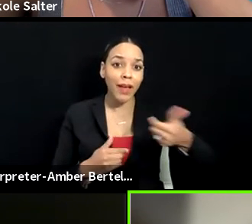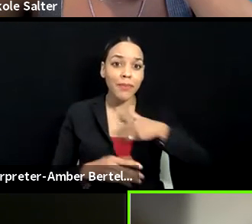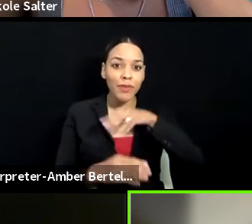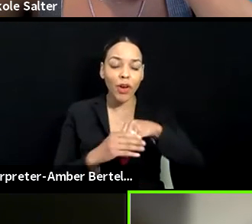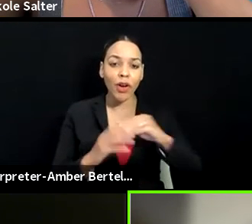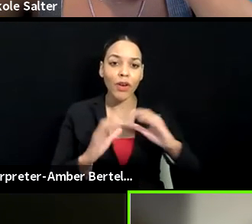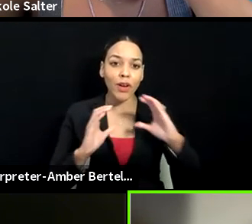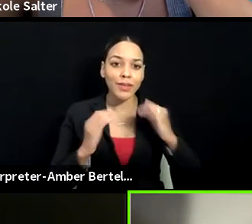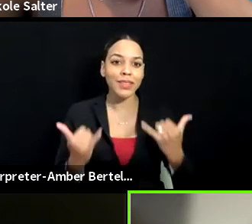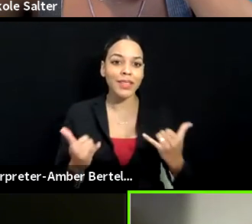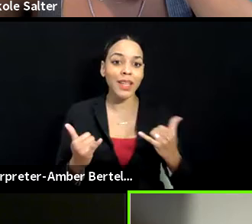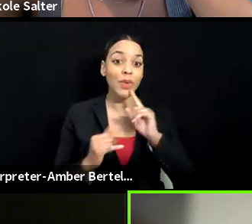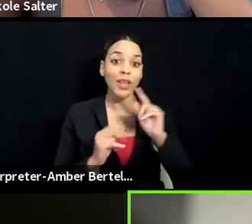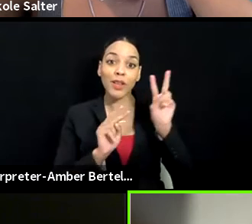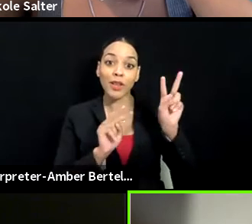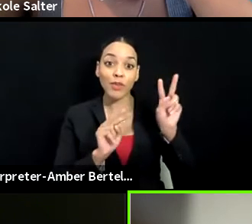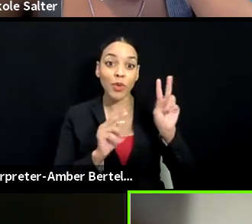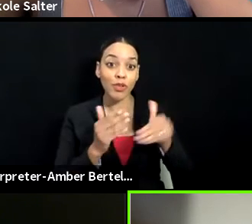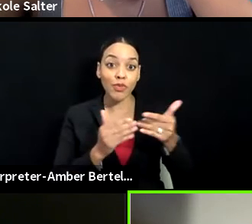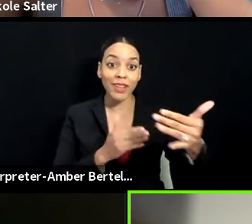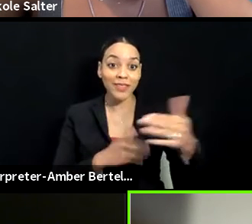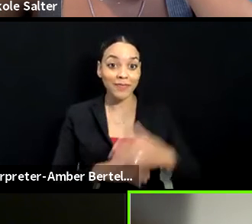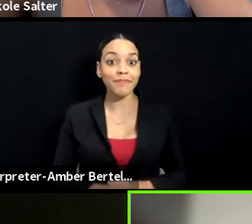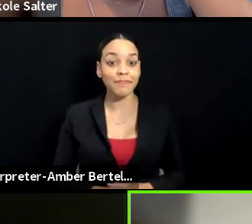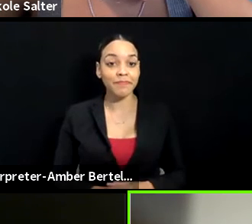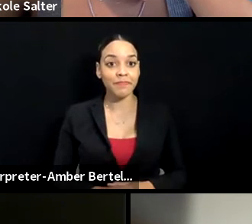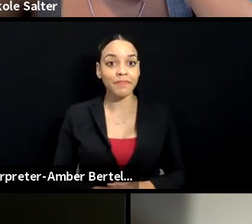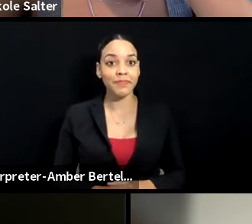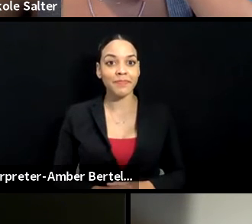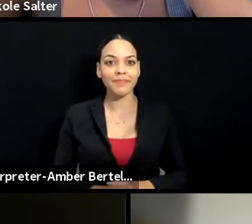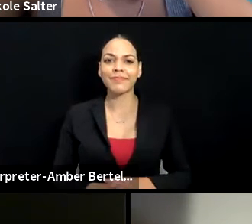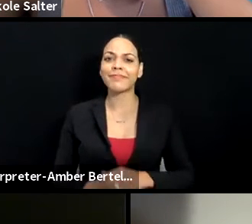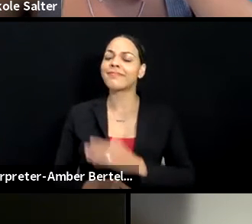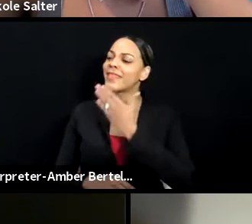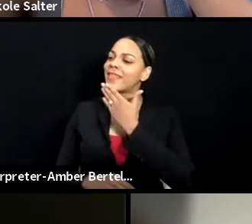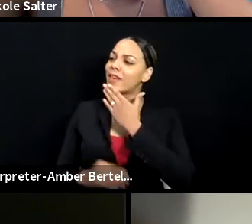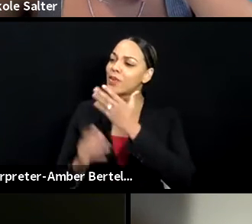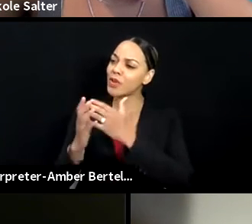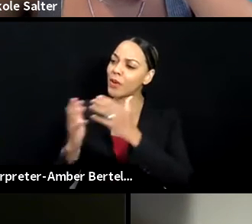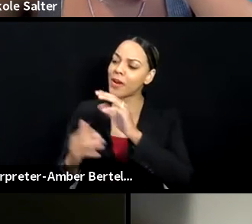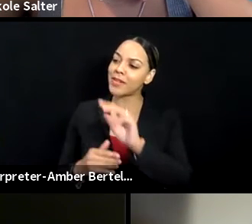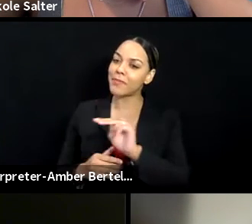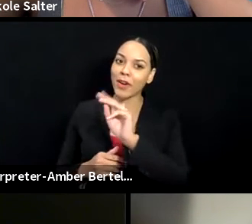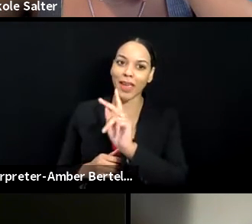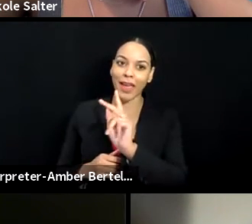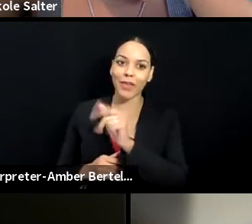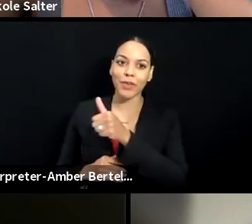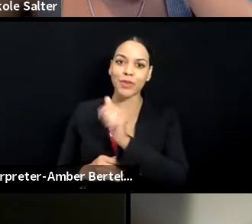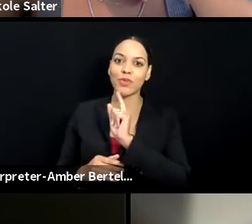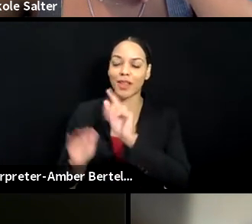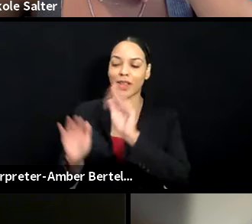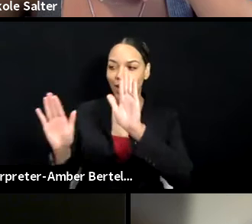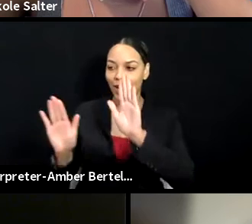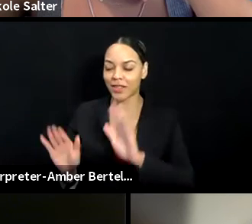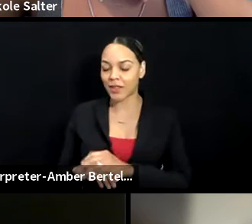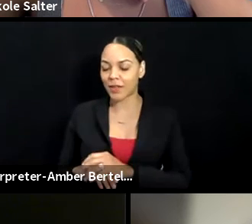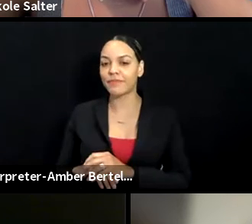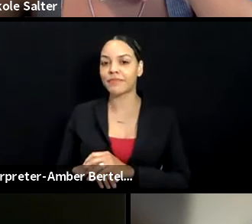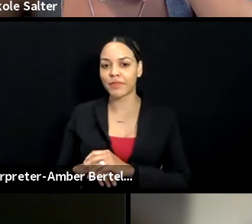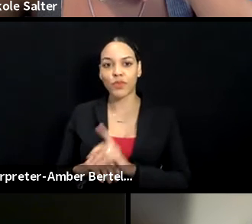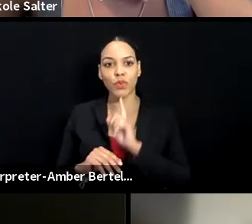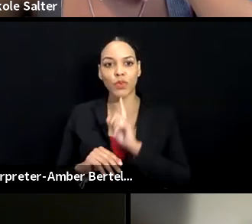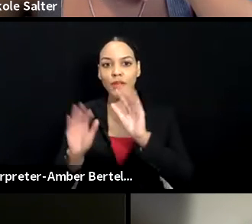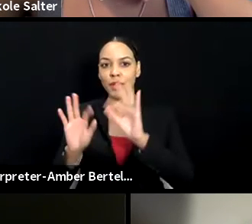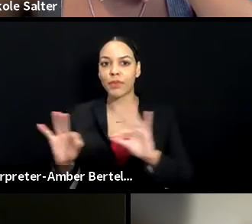I look forward to the rest of this. Thank you so much, Mary Catherine. That was awesome. So wonderful. So many